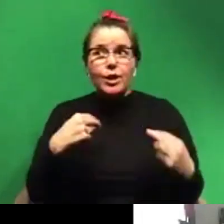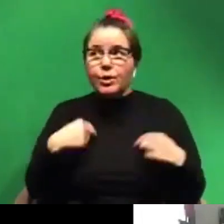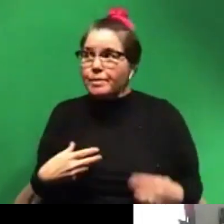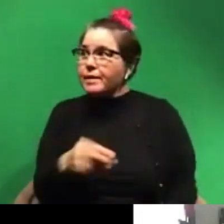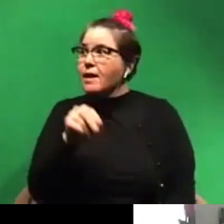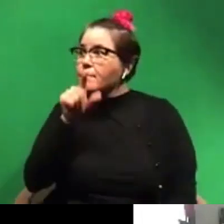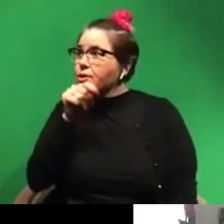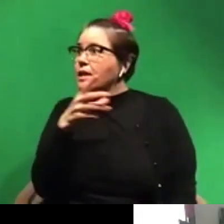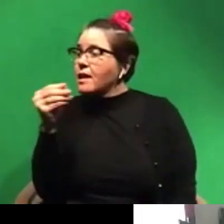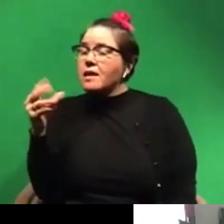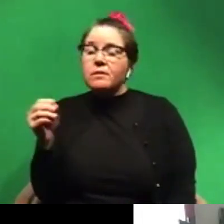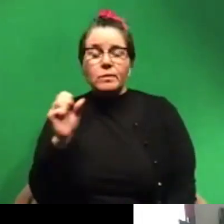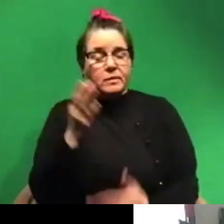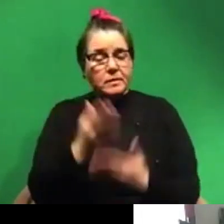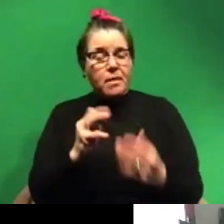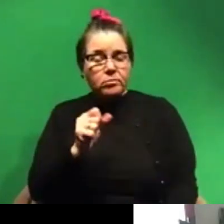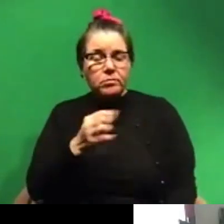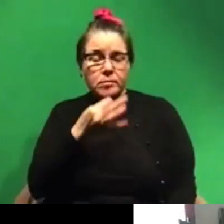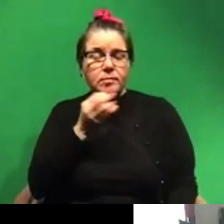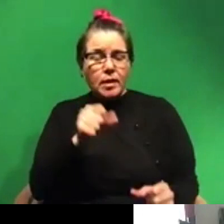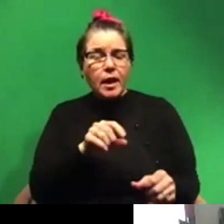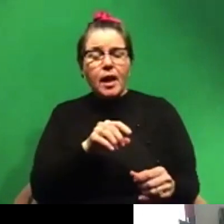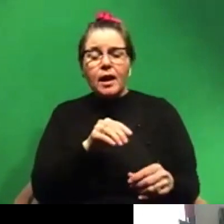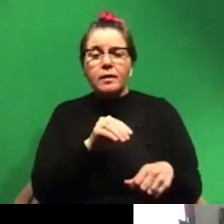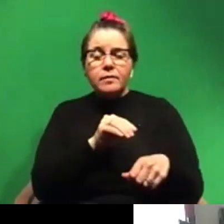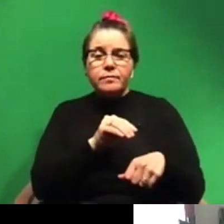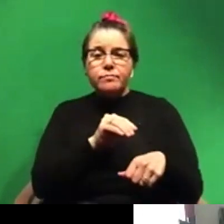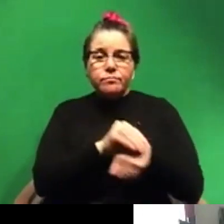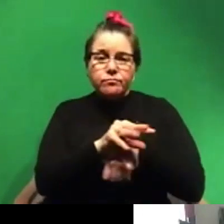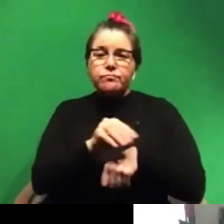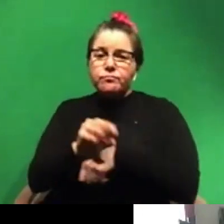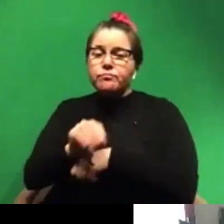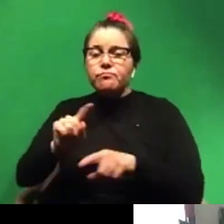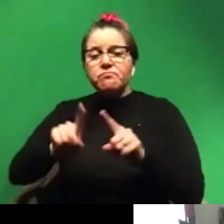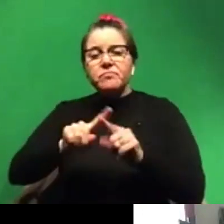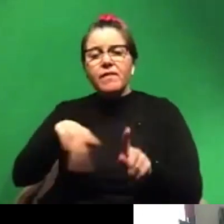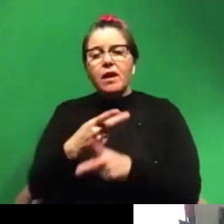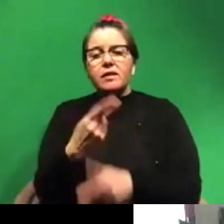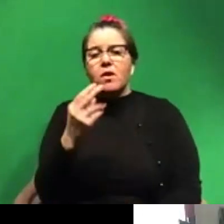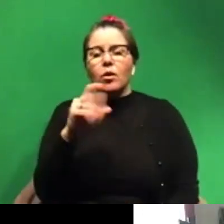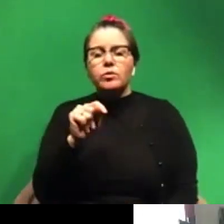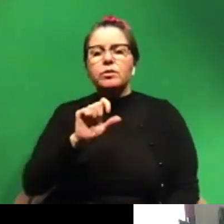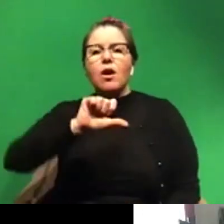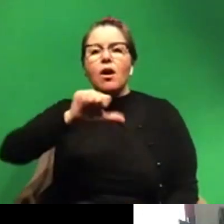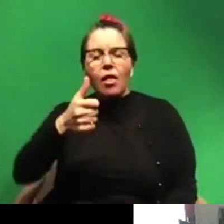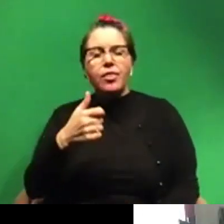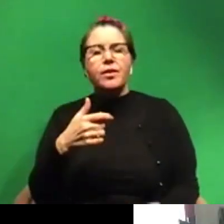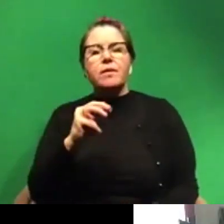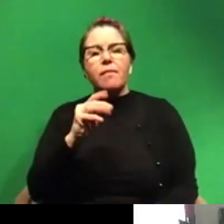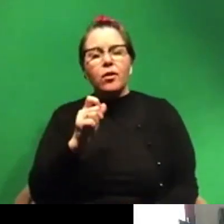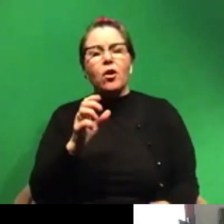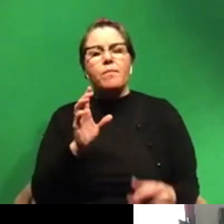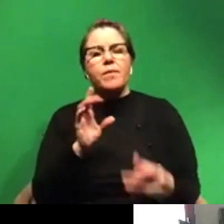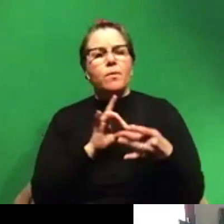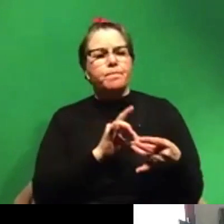you know, so there are some microbes that are able to affect a large variety of different hosts, and other microbes that really seem to be associated